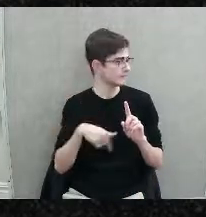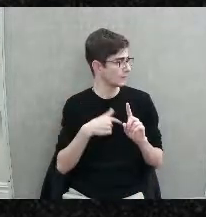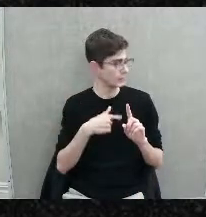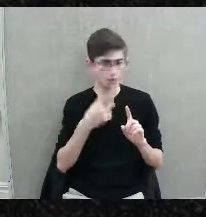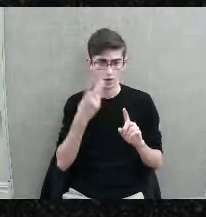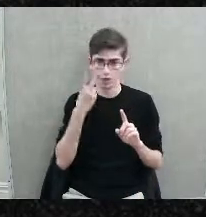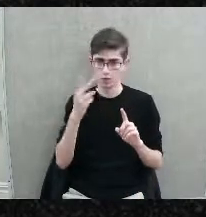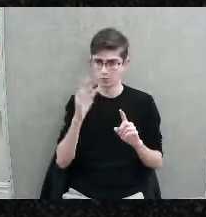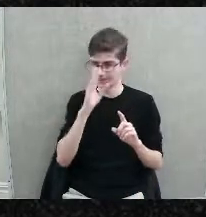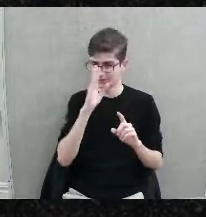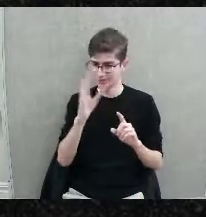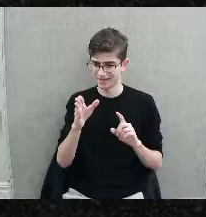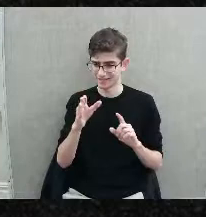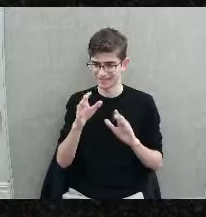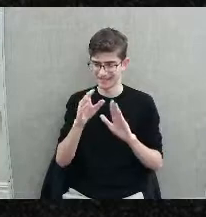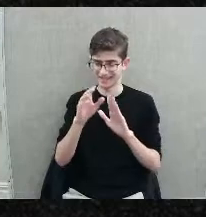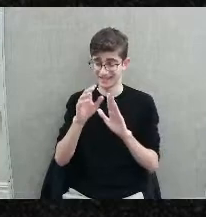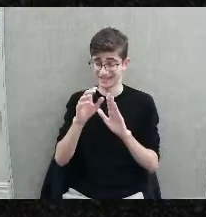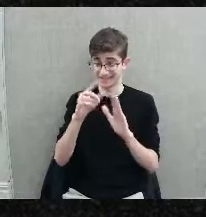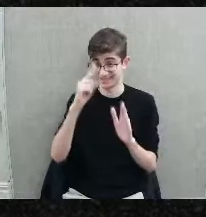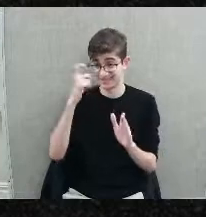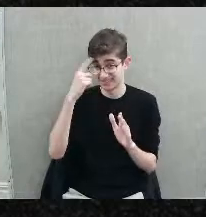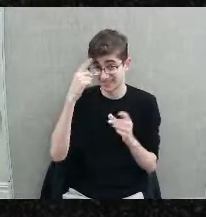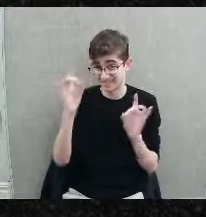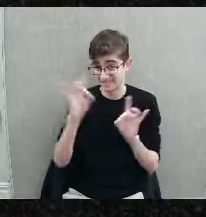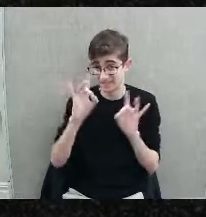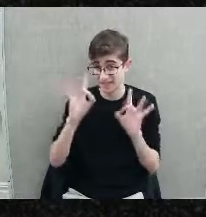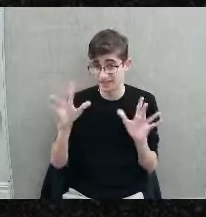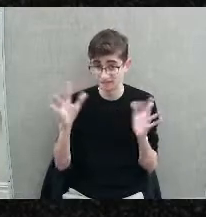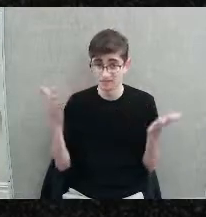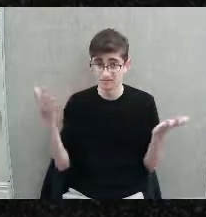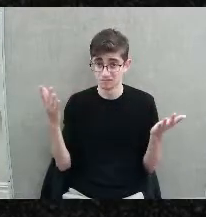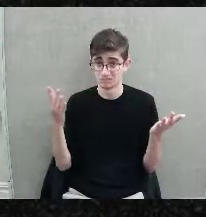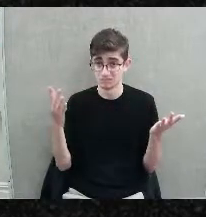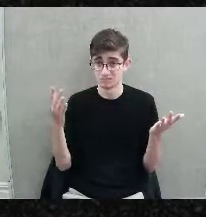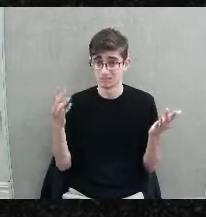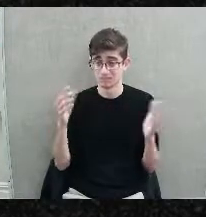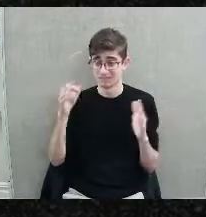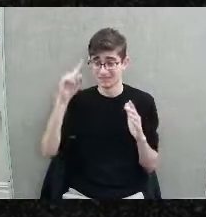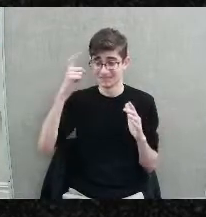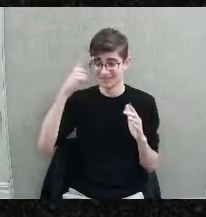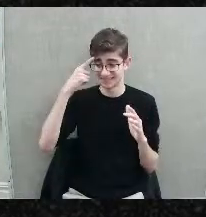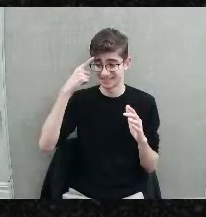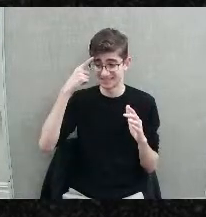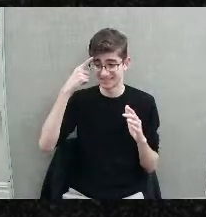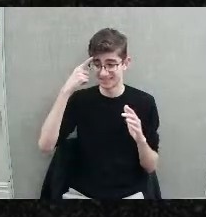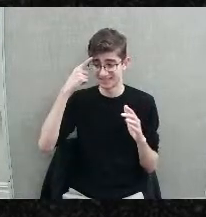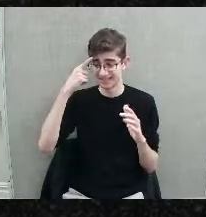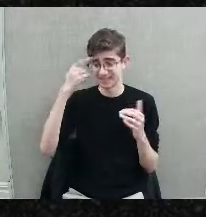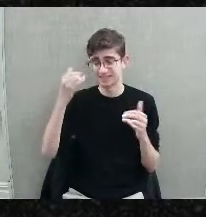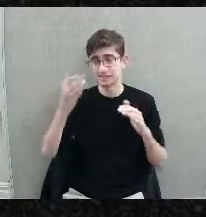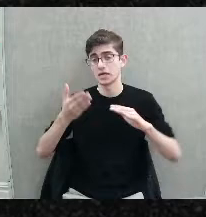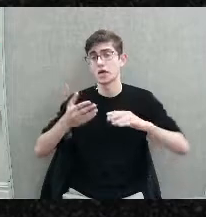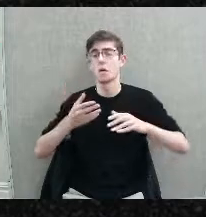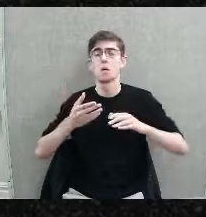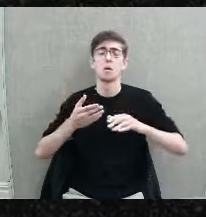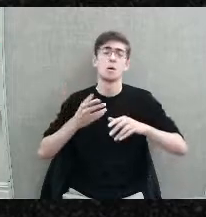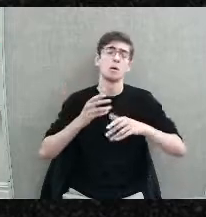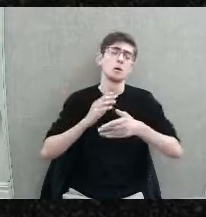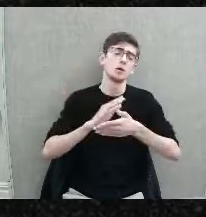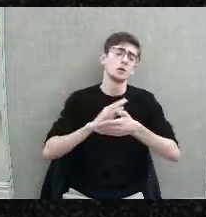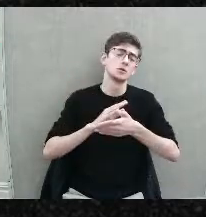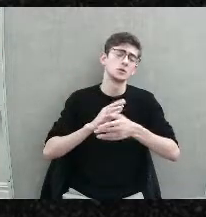directly at state violence. It's just the state is taking care of the violence against the